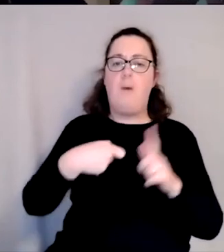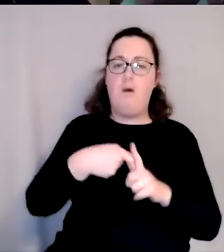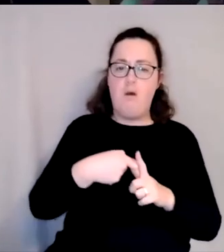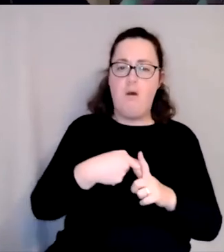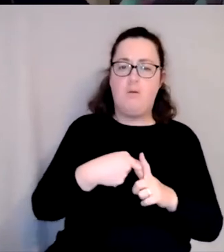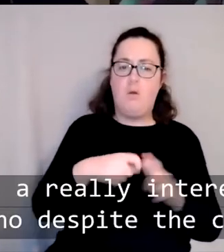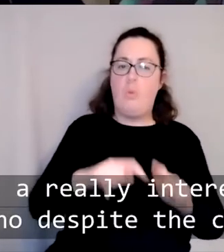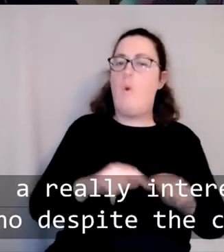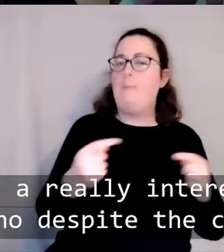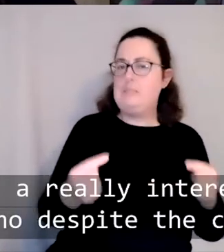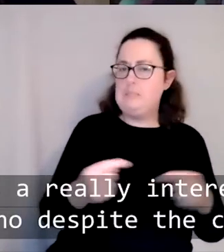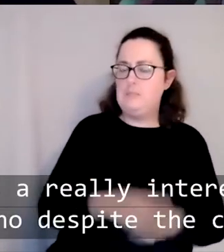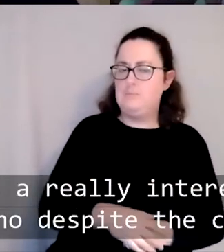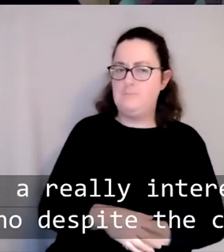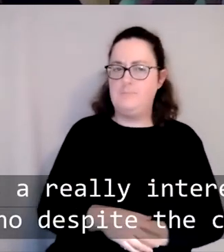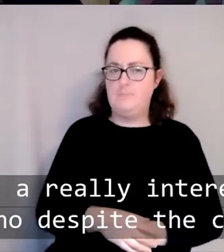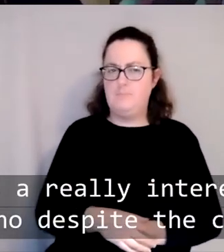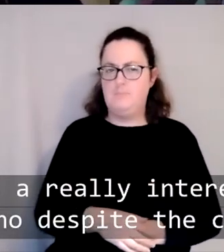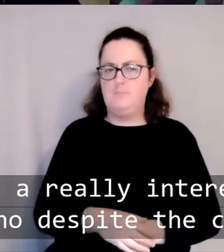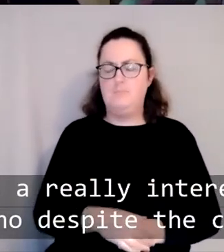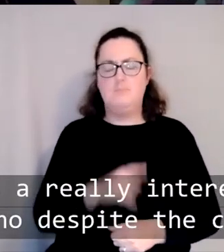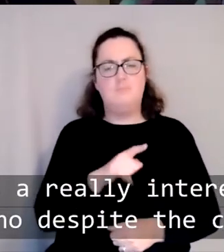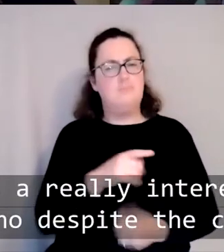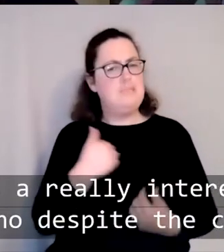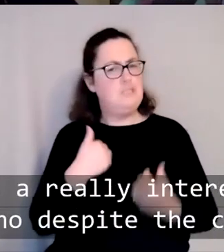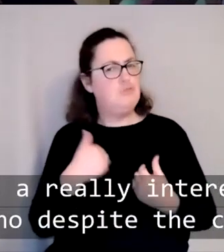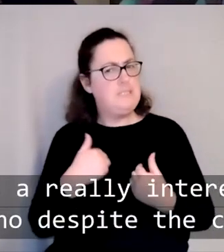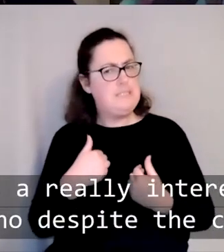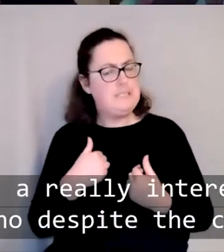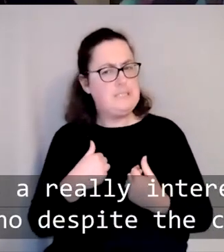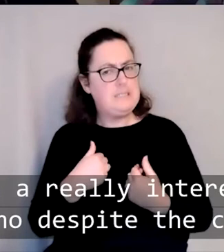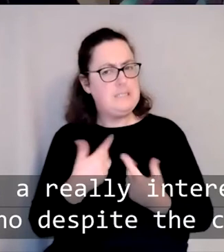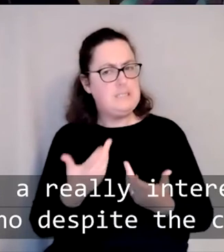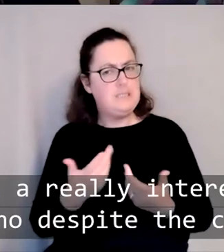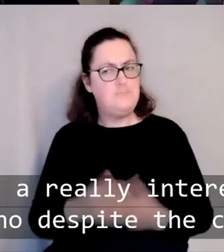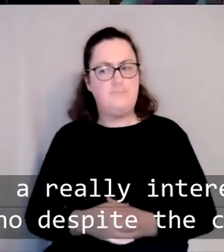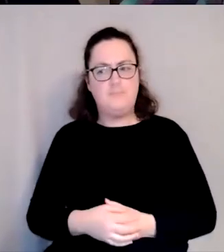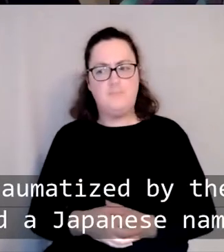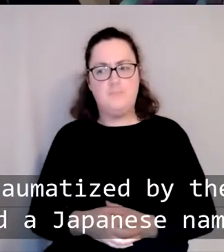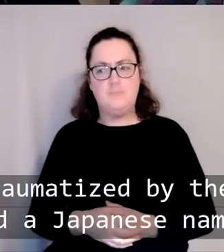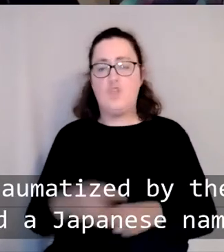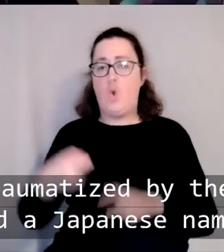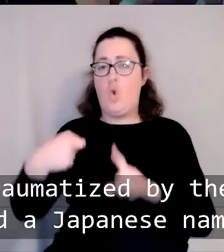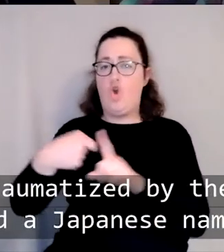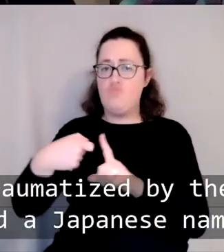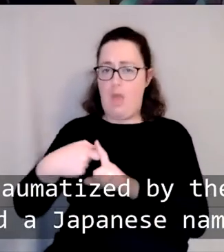opposite. He was a really interesting guy who, despite the fact that Korea had